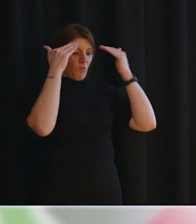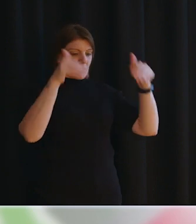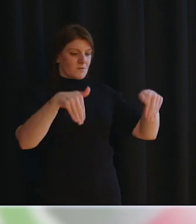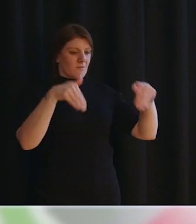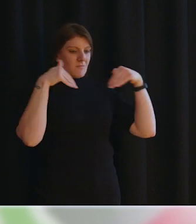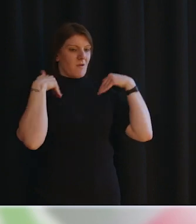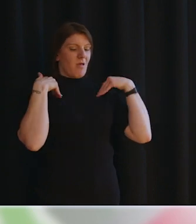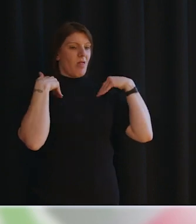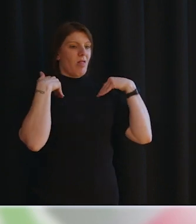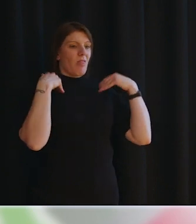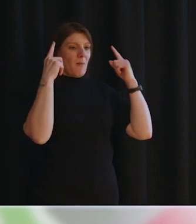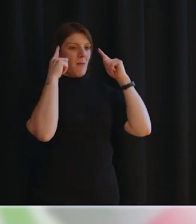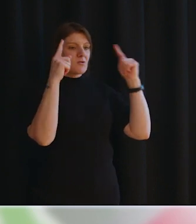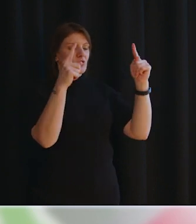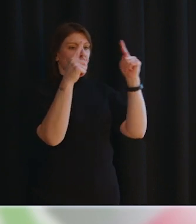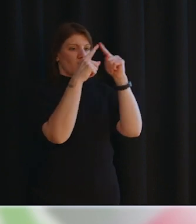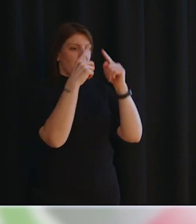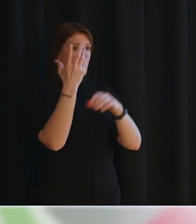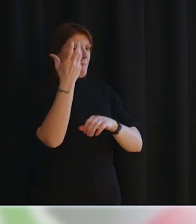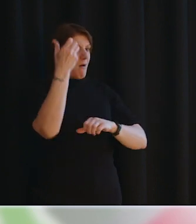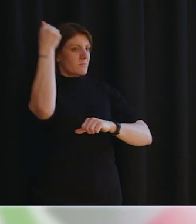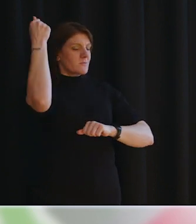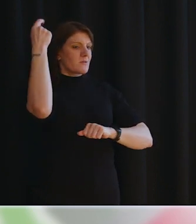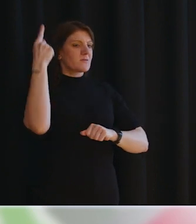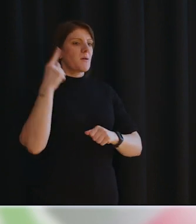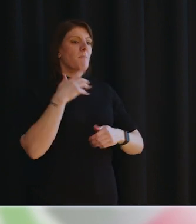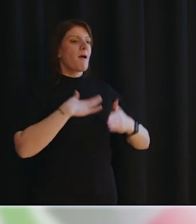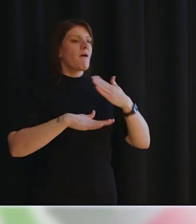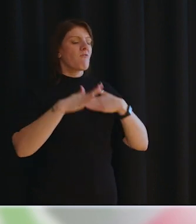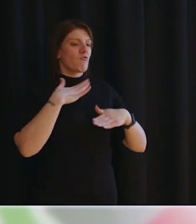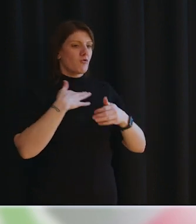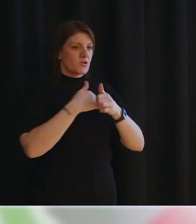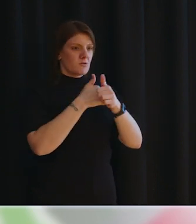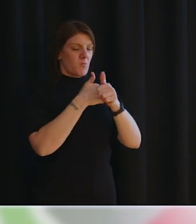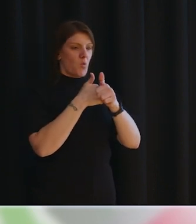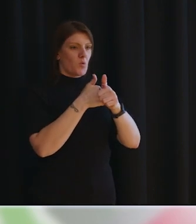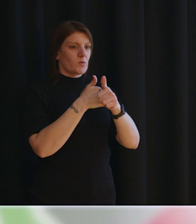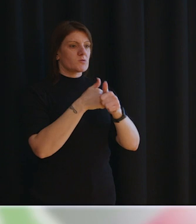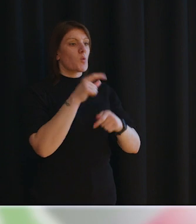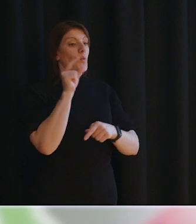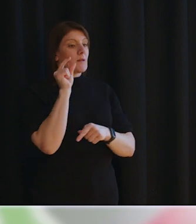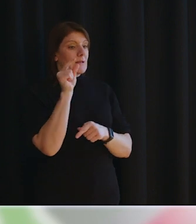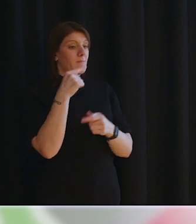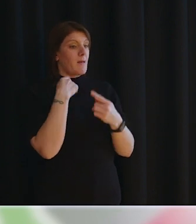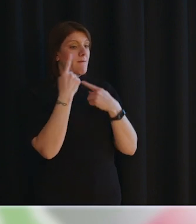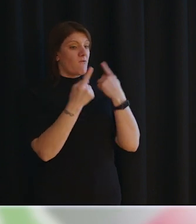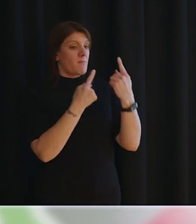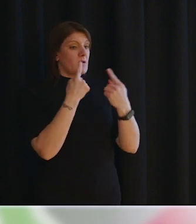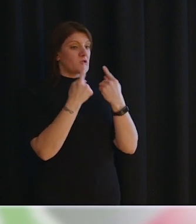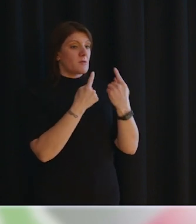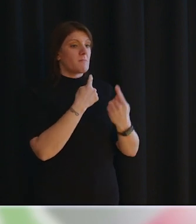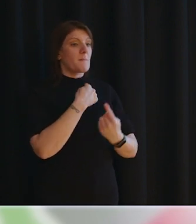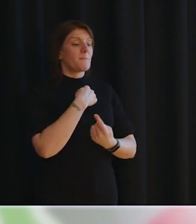got a master's in behavioural support. So that's a little bit about me.